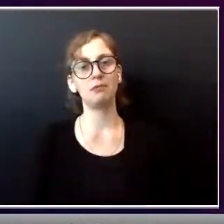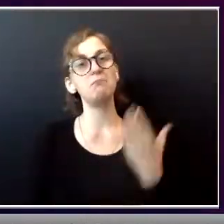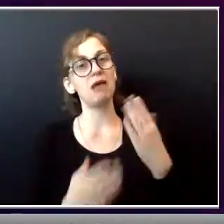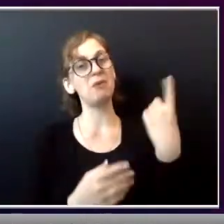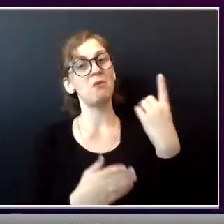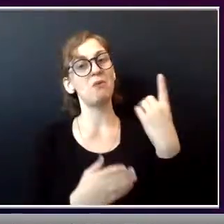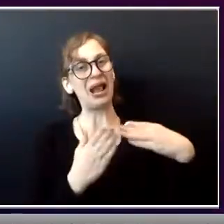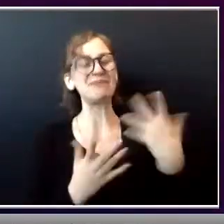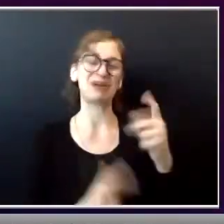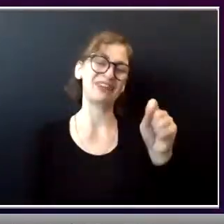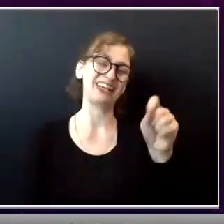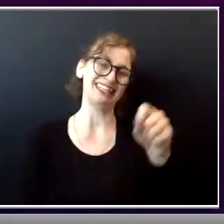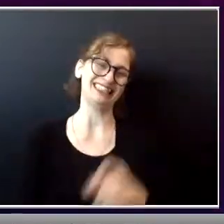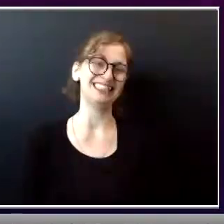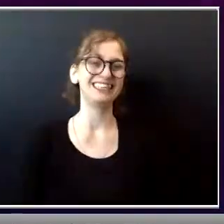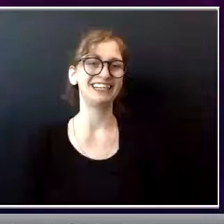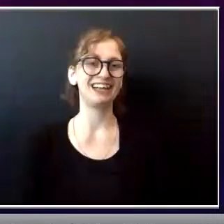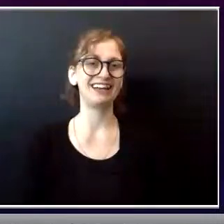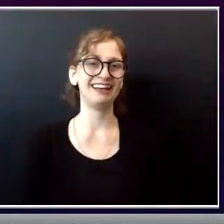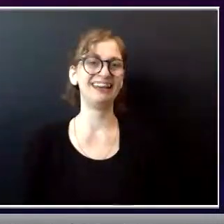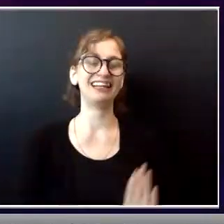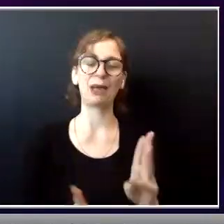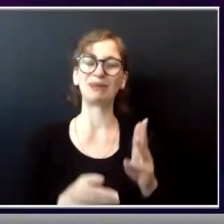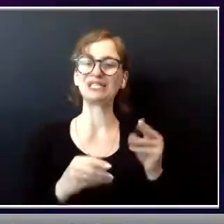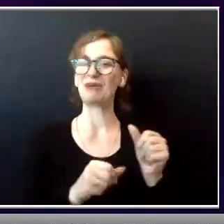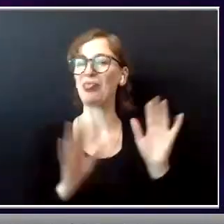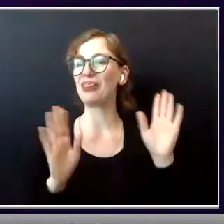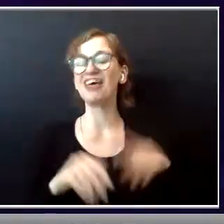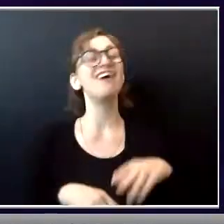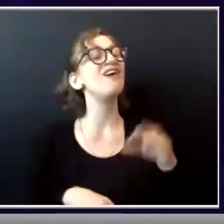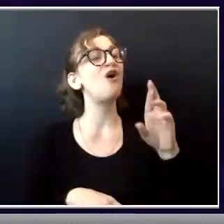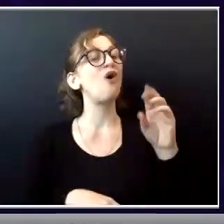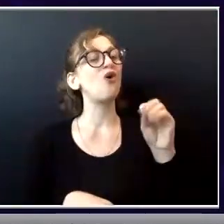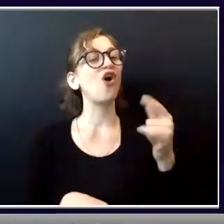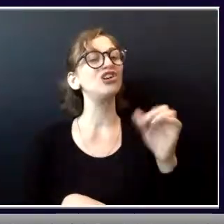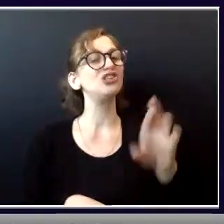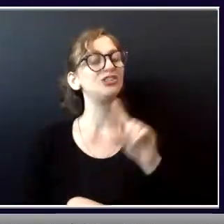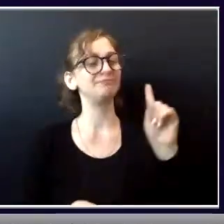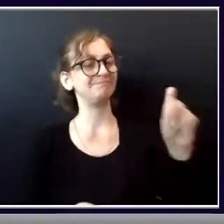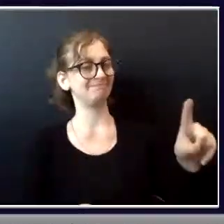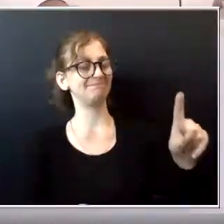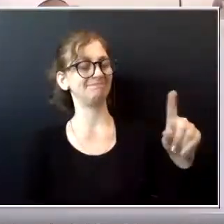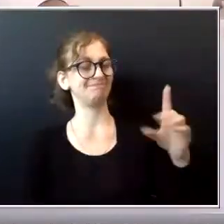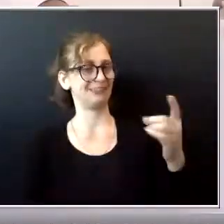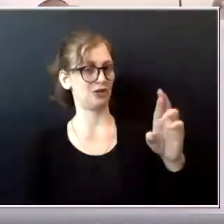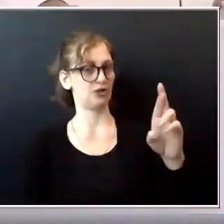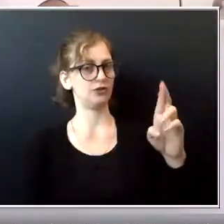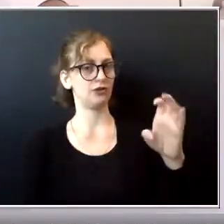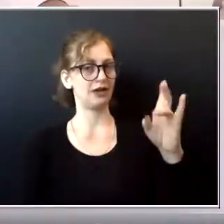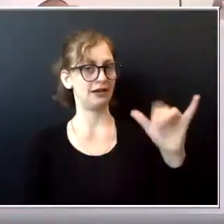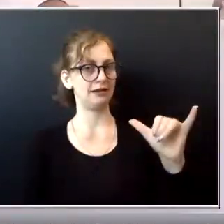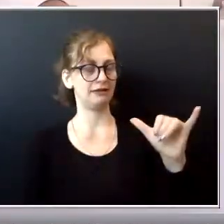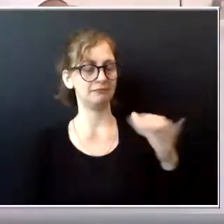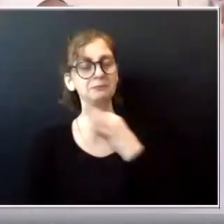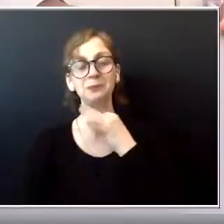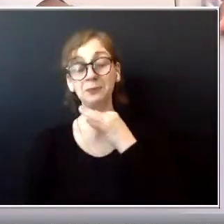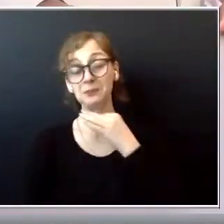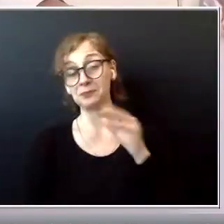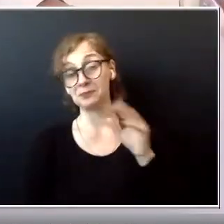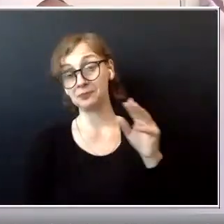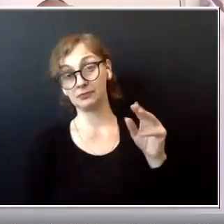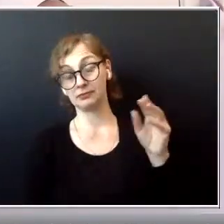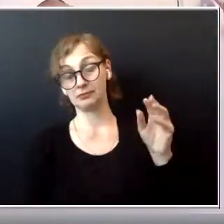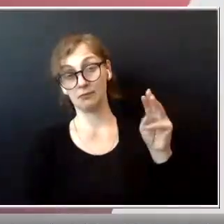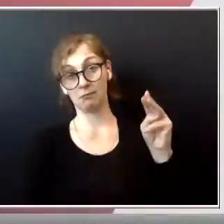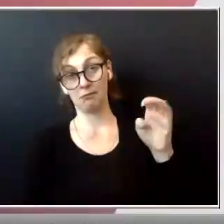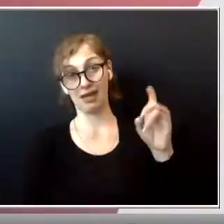yes. Keep it smooth. Roger has a question for Dr. Reddy. He wants to know if Medicare pays for the Watchman procedure. Yeah,